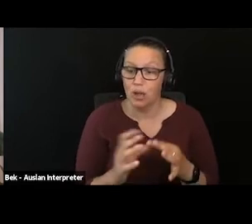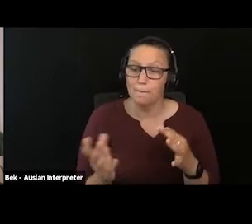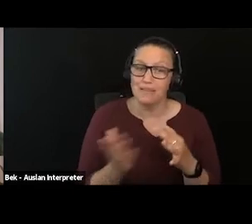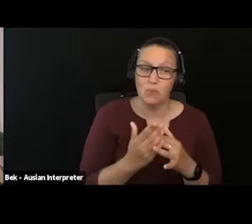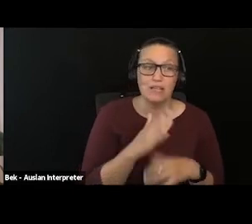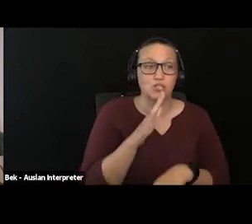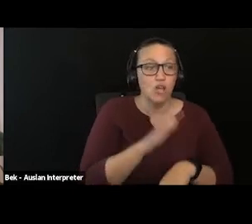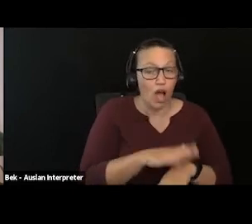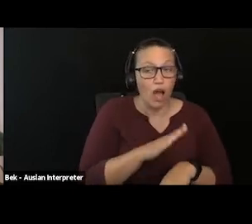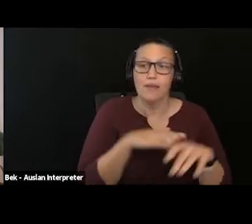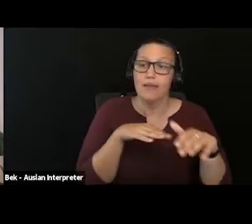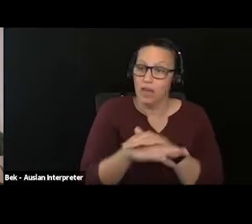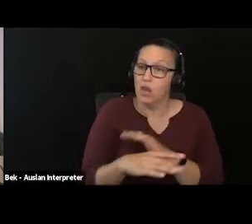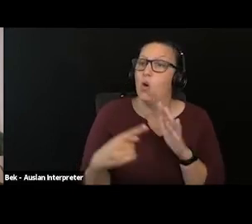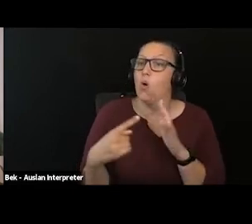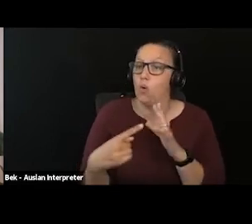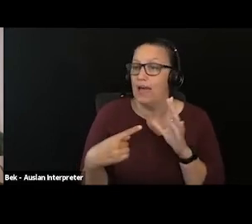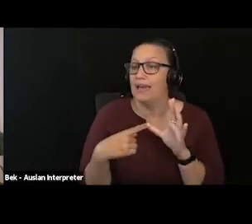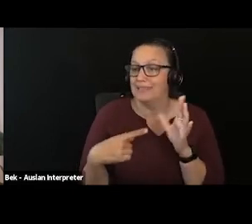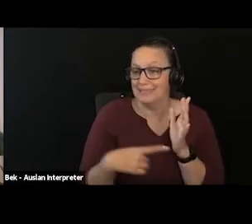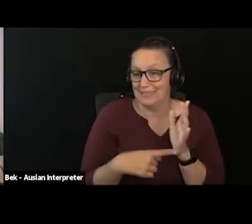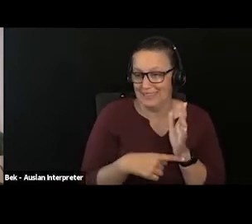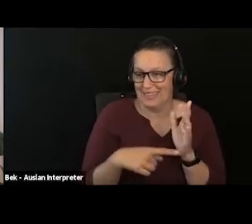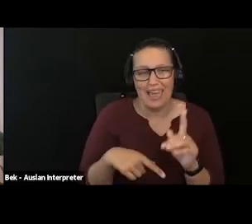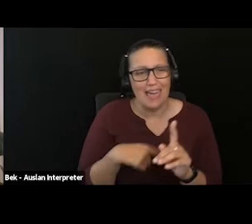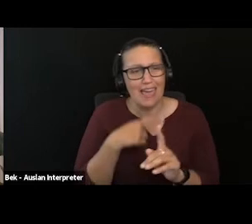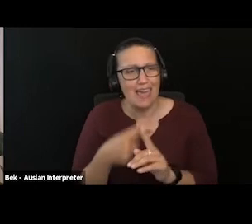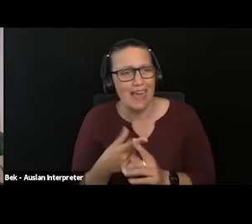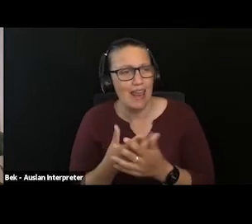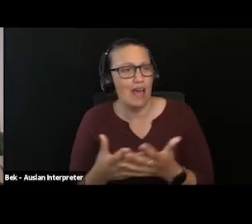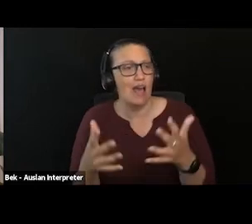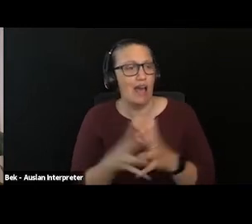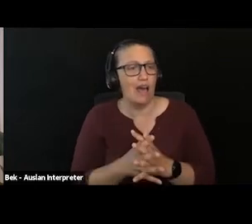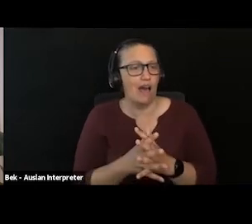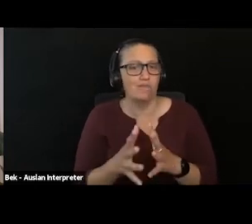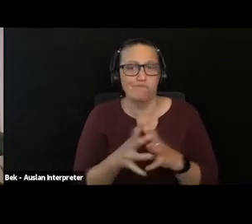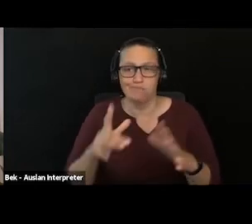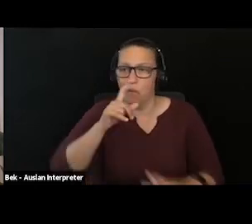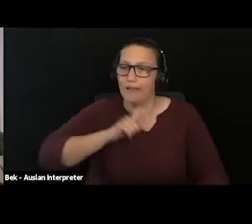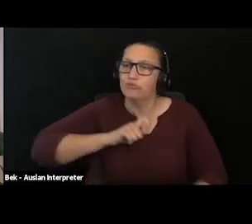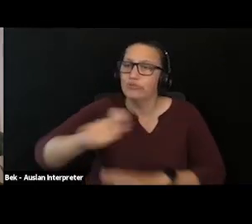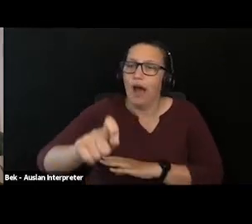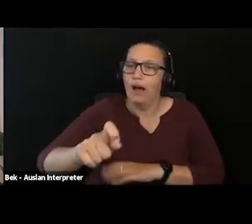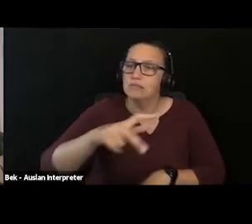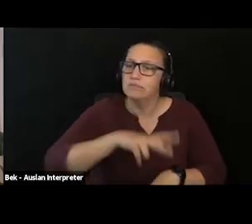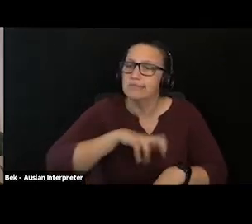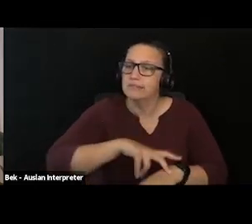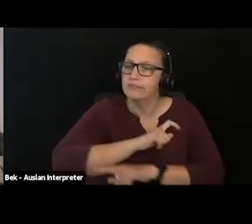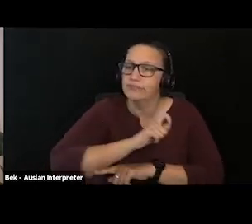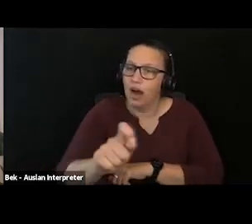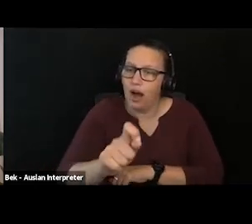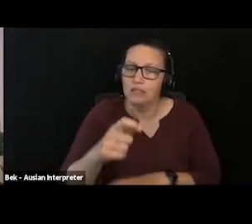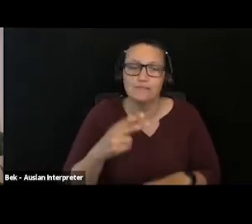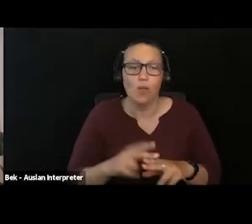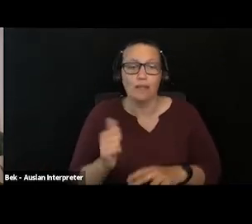time spent in OAT and the extent to which people were charged. And this is looking at criminal charge rates for the